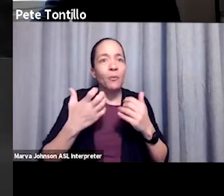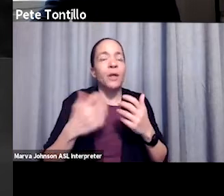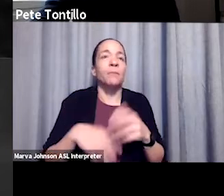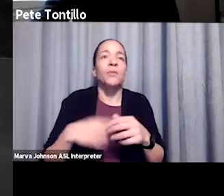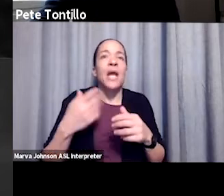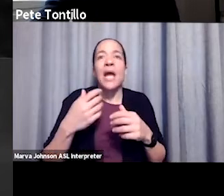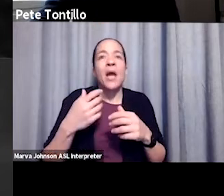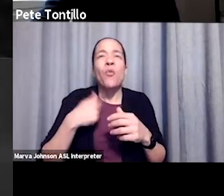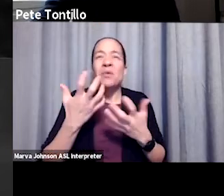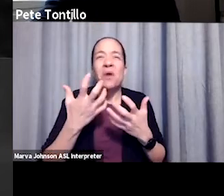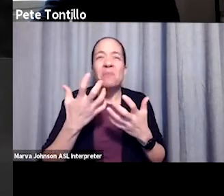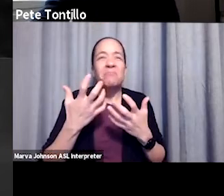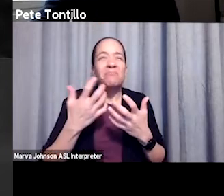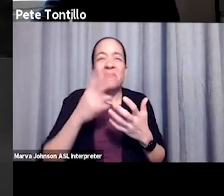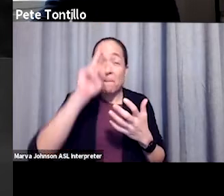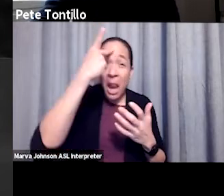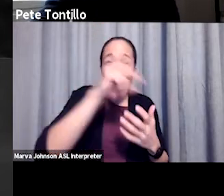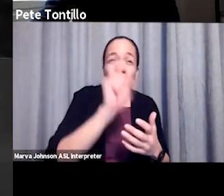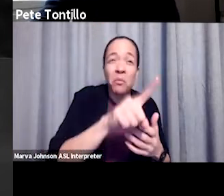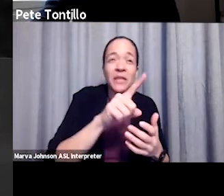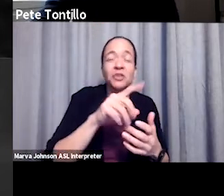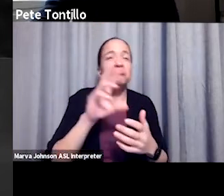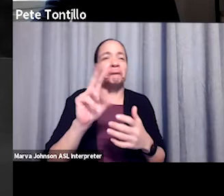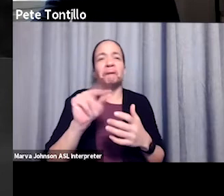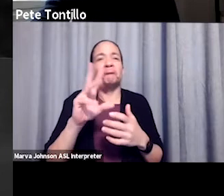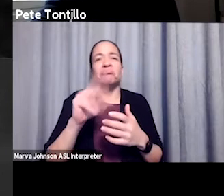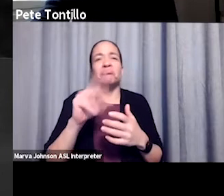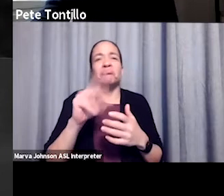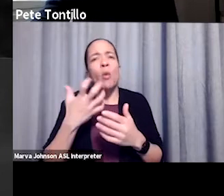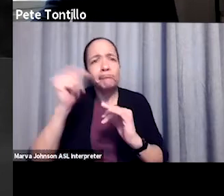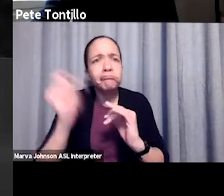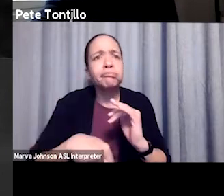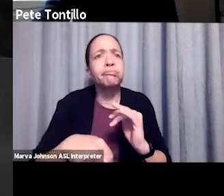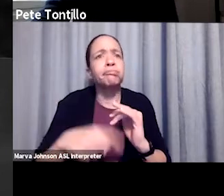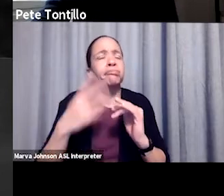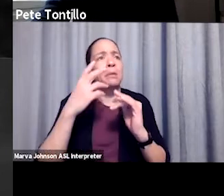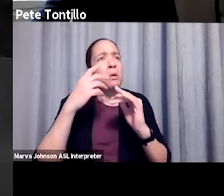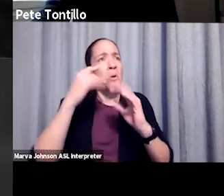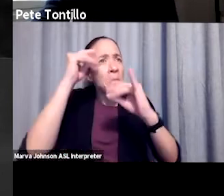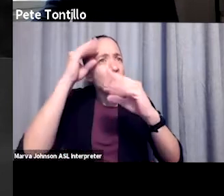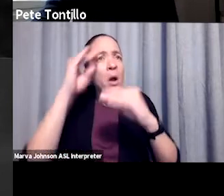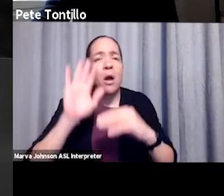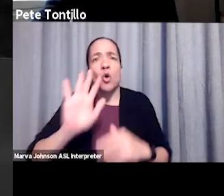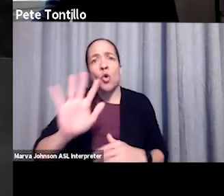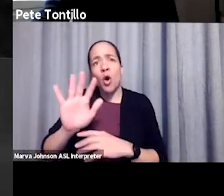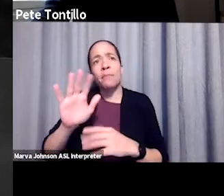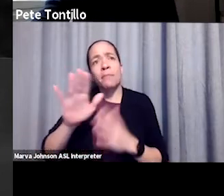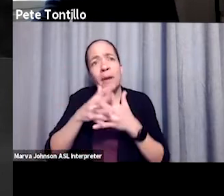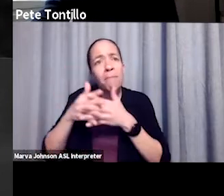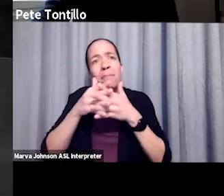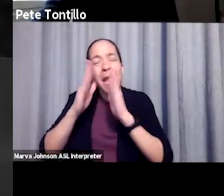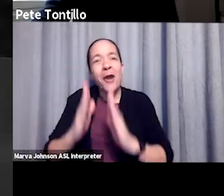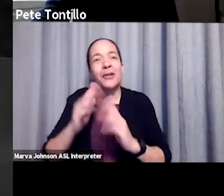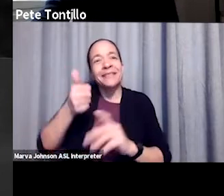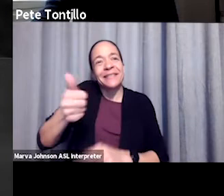current events to try to get a deeper, more foundational, more multidimensional read on what Americans value and aspire to.